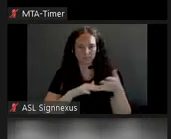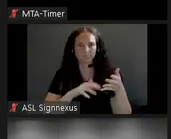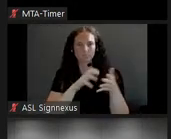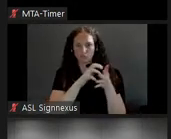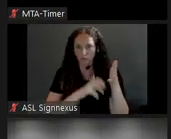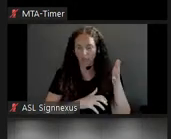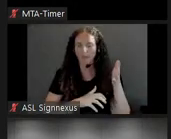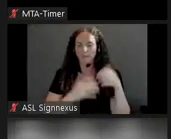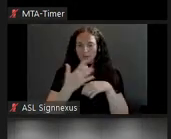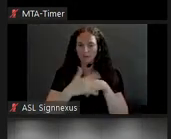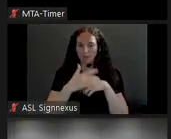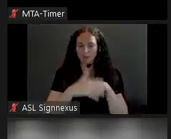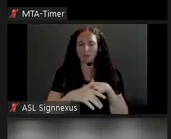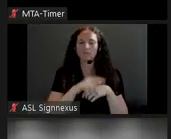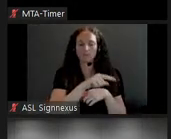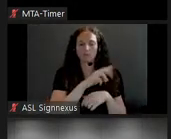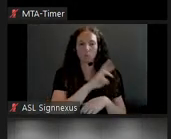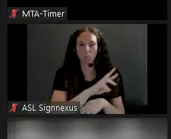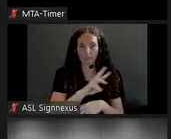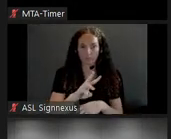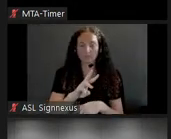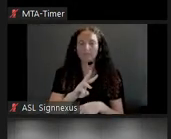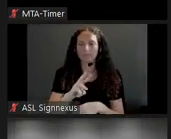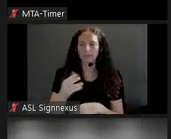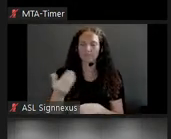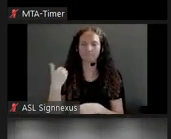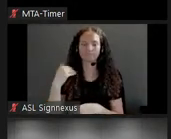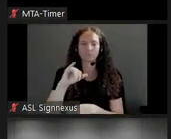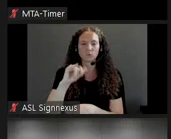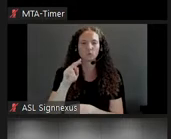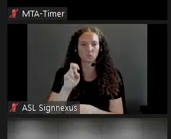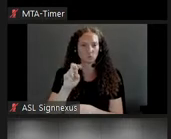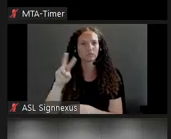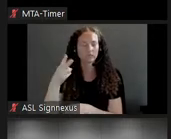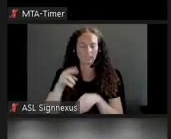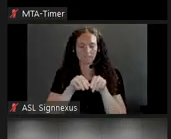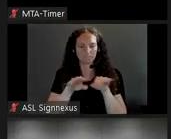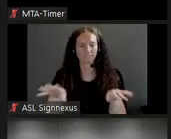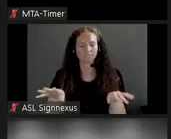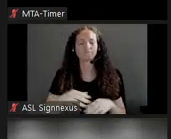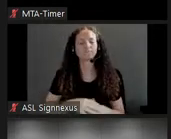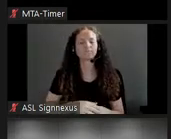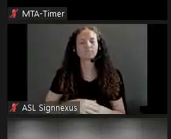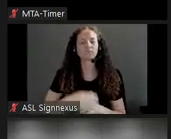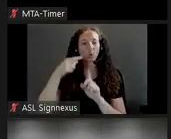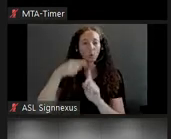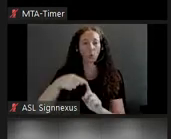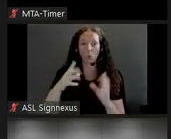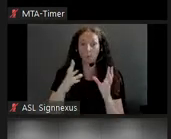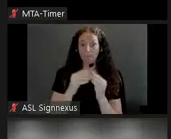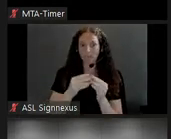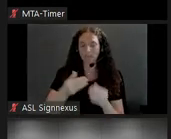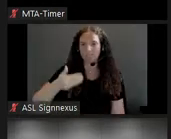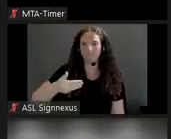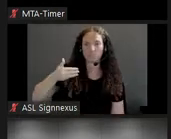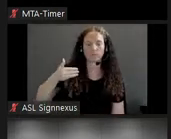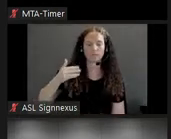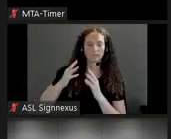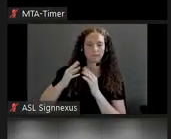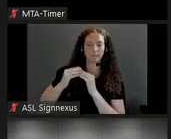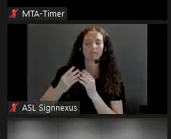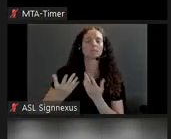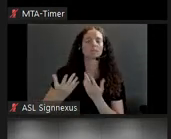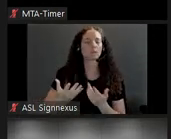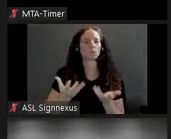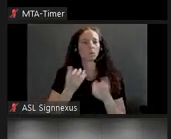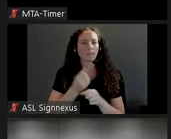And the goal of this meeting and the previous meetings, of which there were four, is to make sure that everyone understands all the new